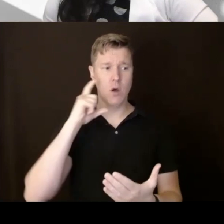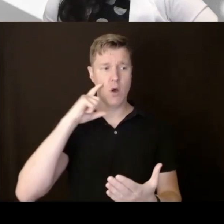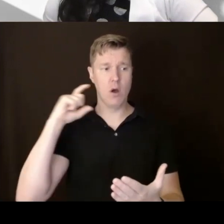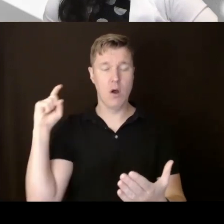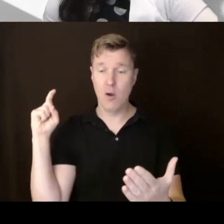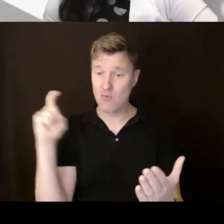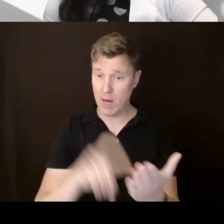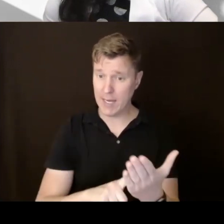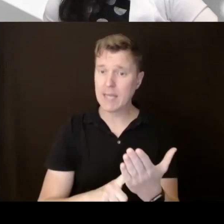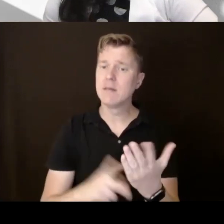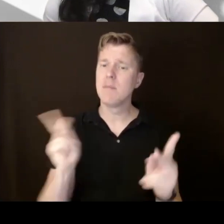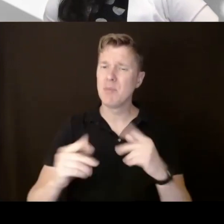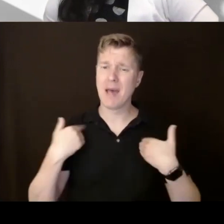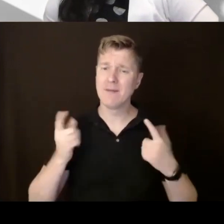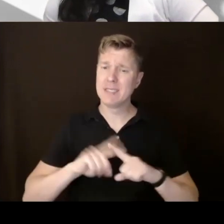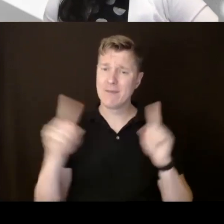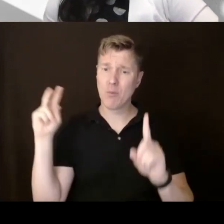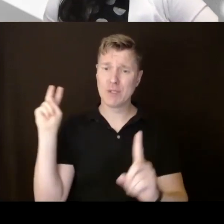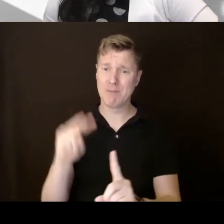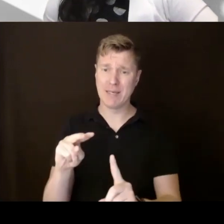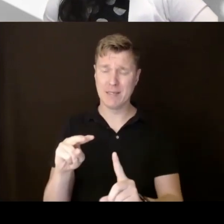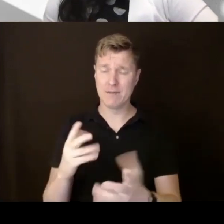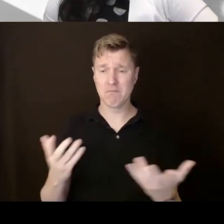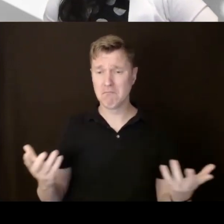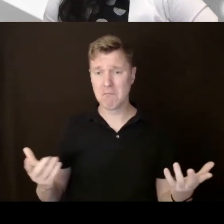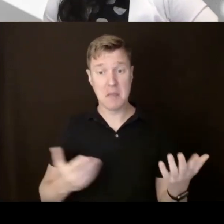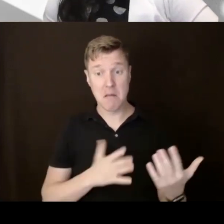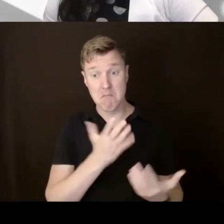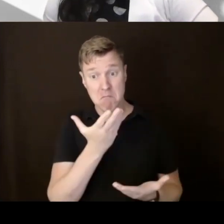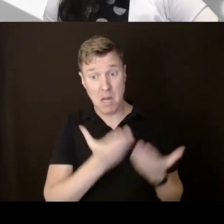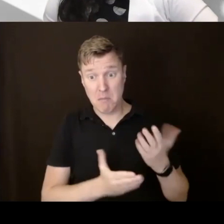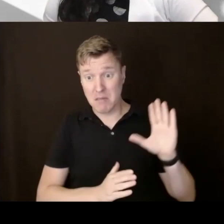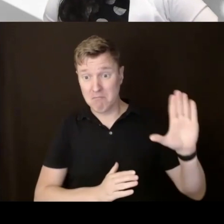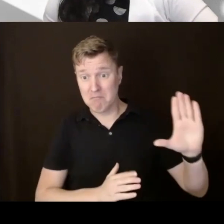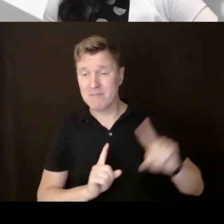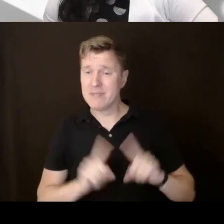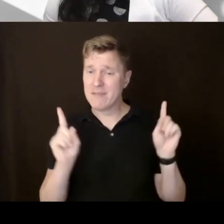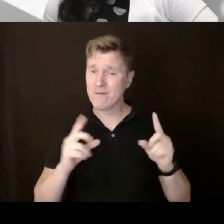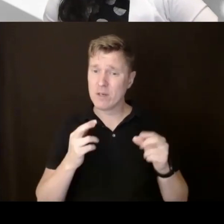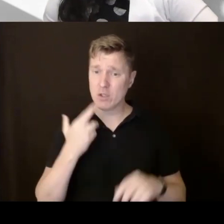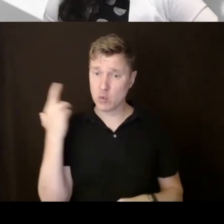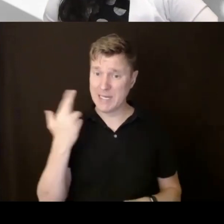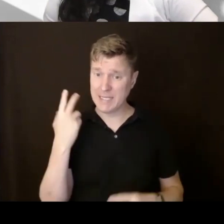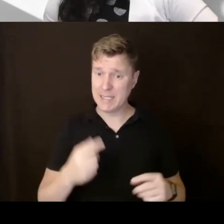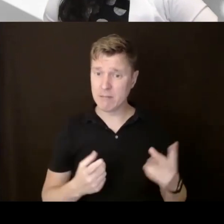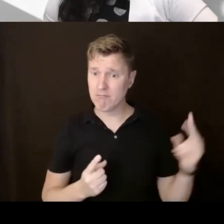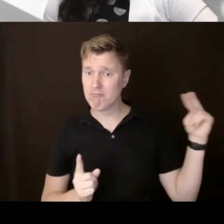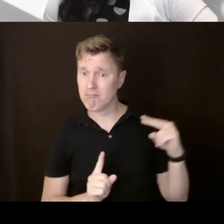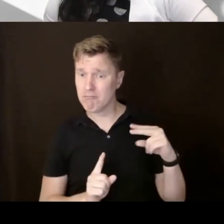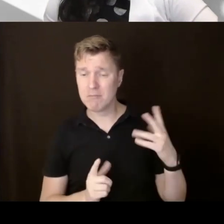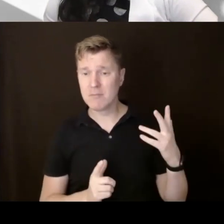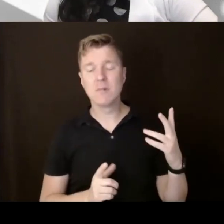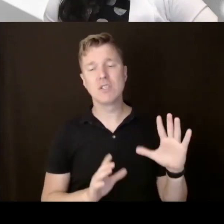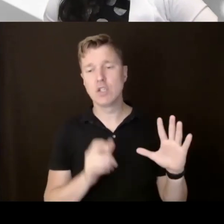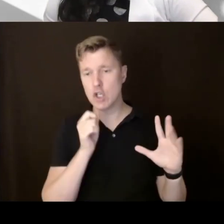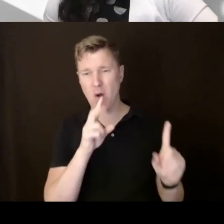different perspective than ours, right? So they may be coming at it for a different reason. And it's just important that we not get into a place of judgment